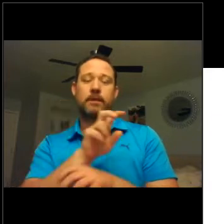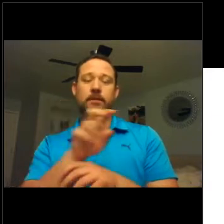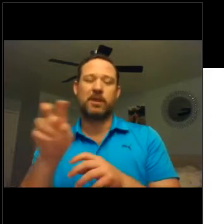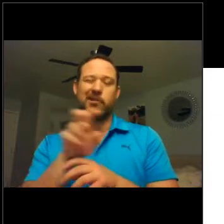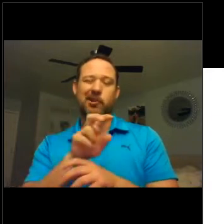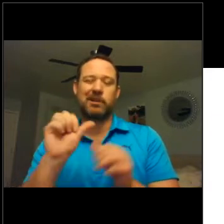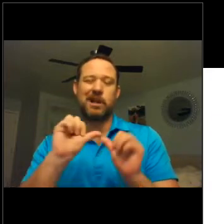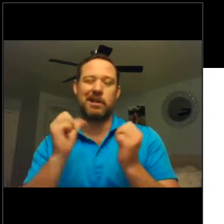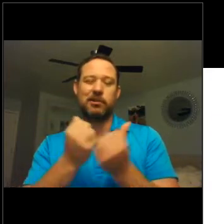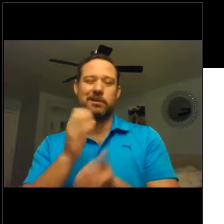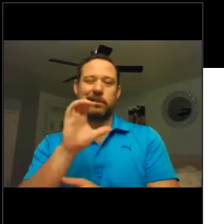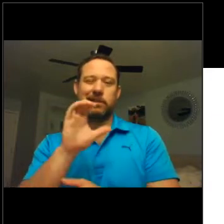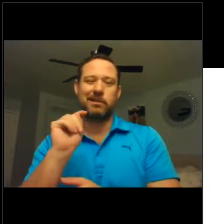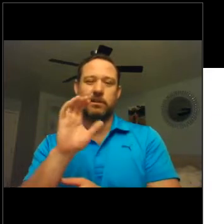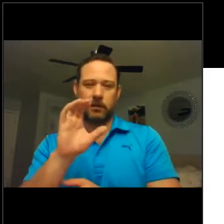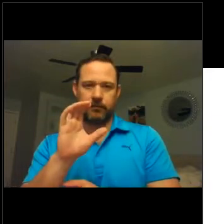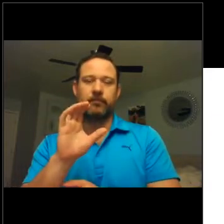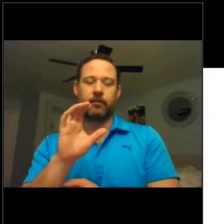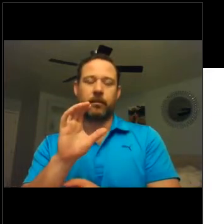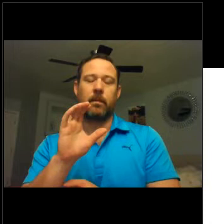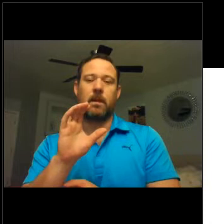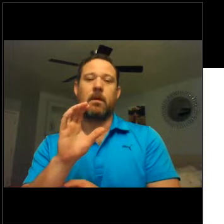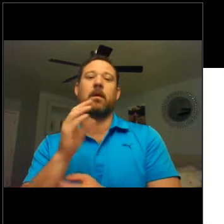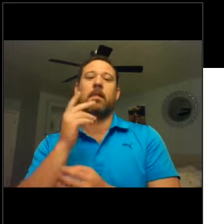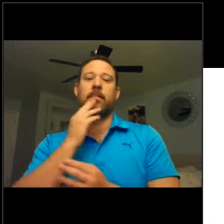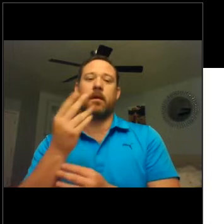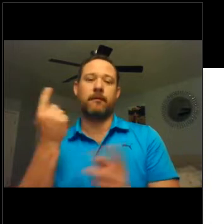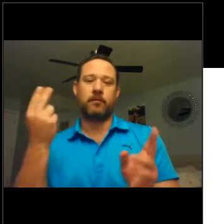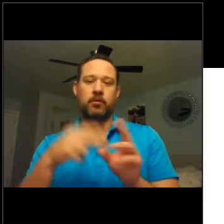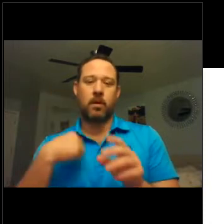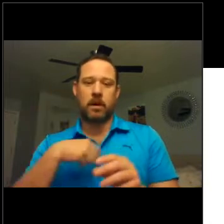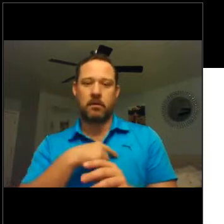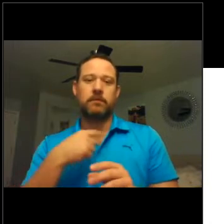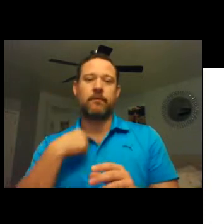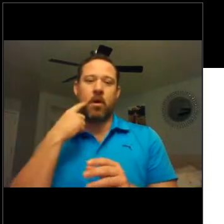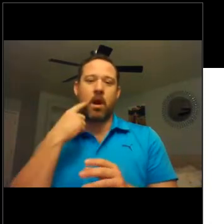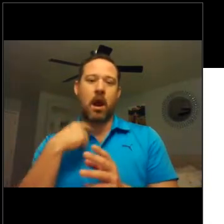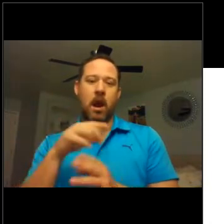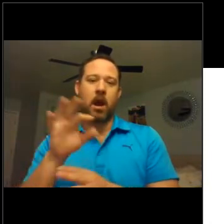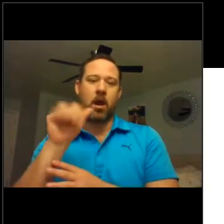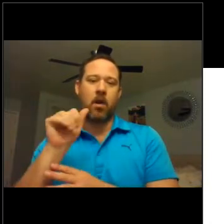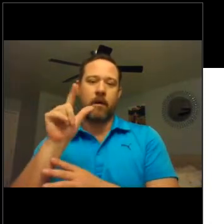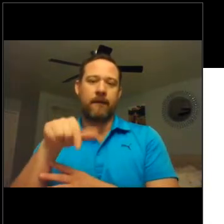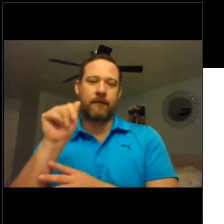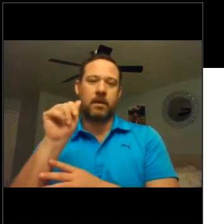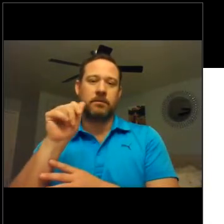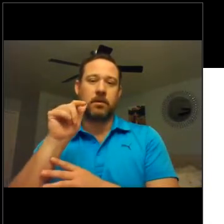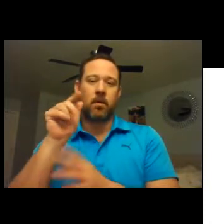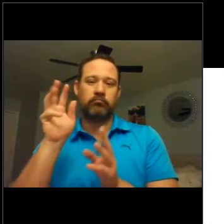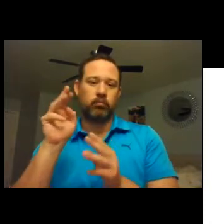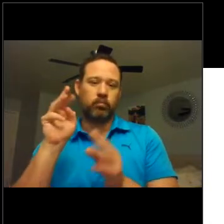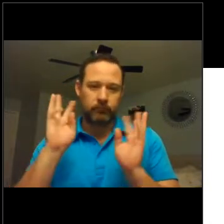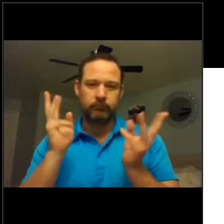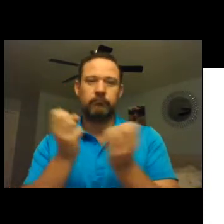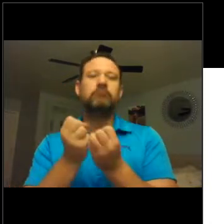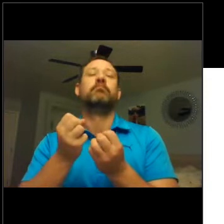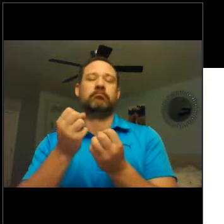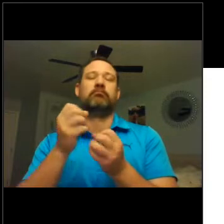so much for joining us today for our Frequently Asked Questions webinar on the Interagency Equity Advisory